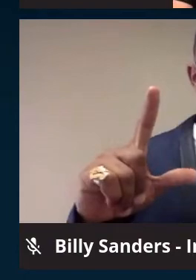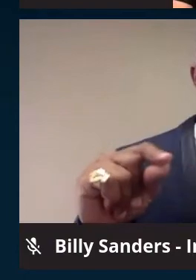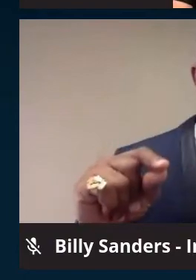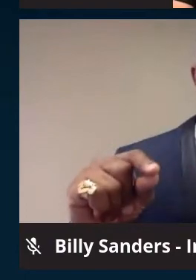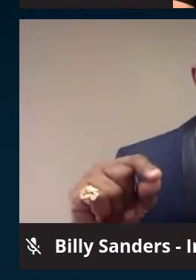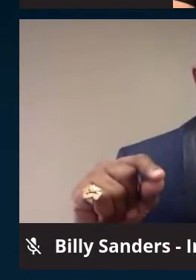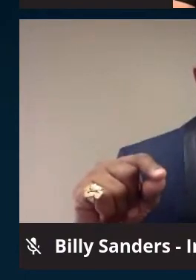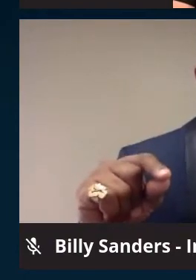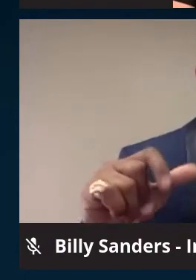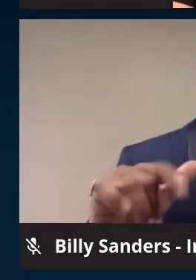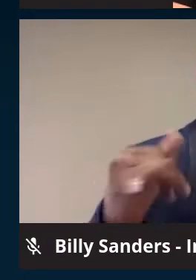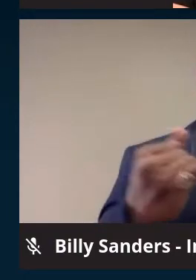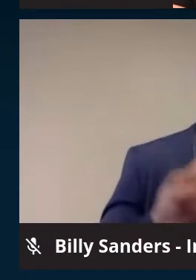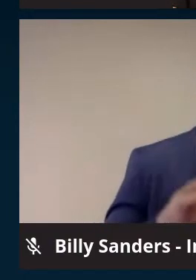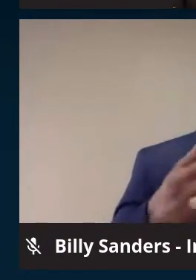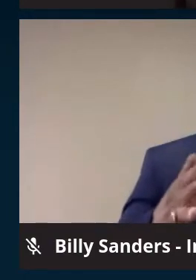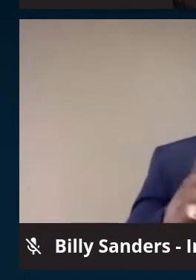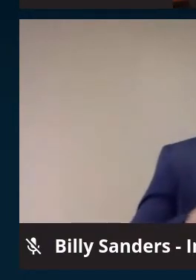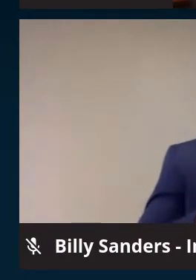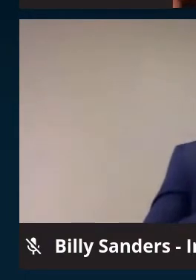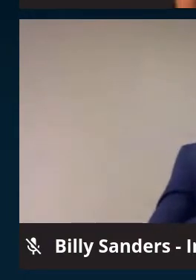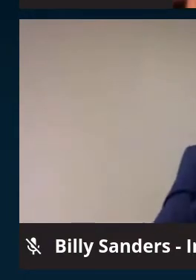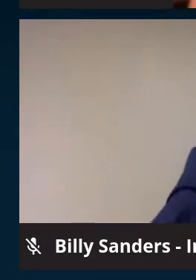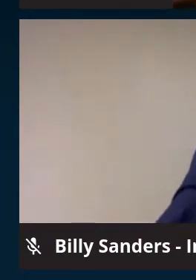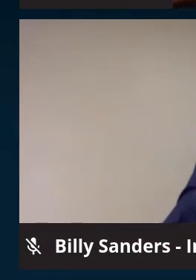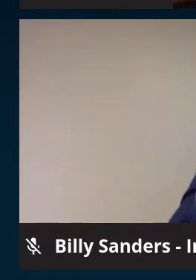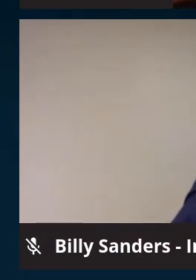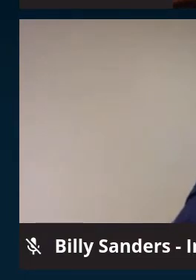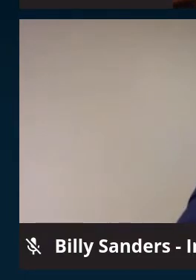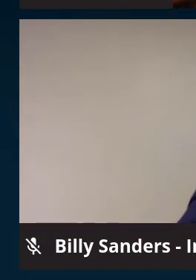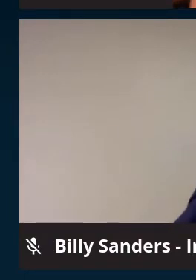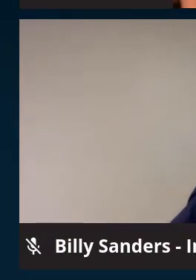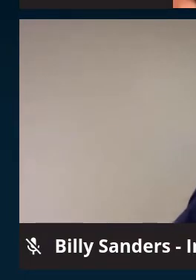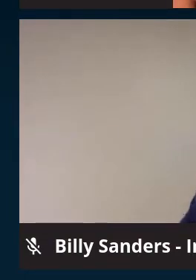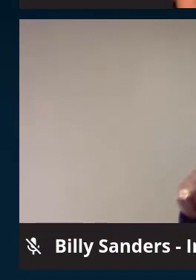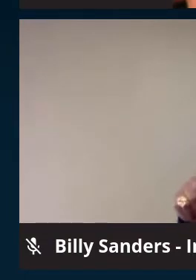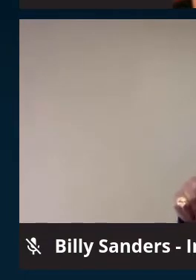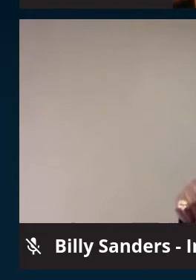So this is your last chance to ask questions in the chat for Scott.